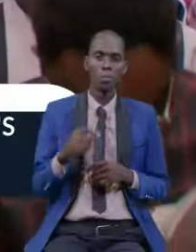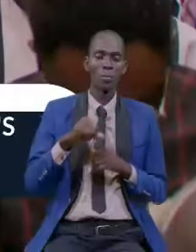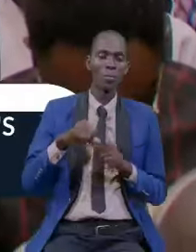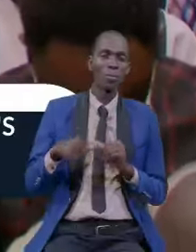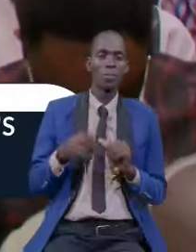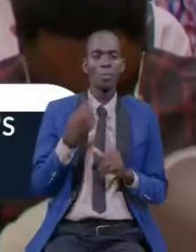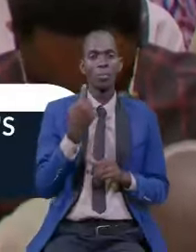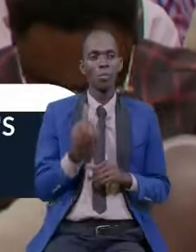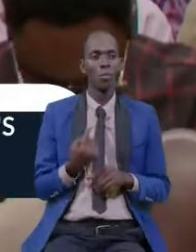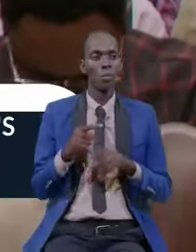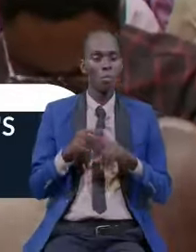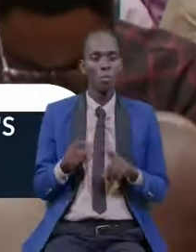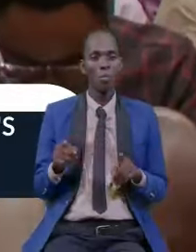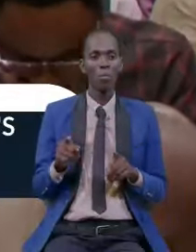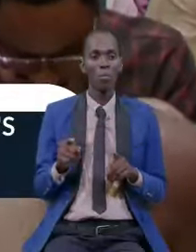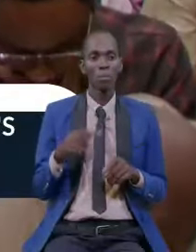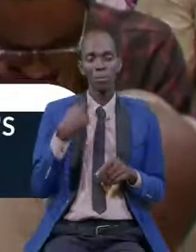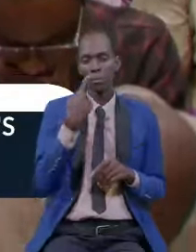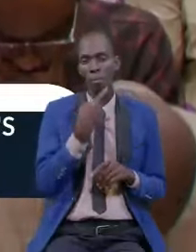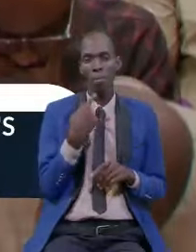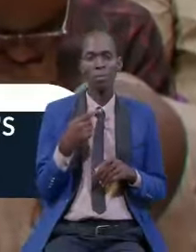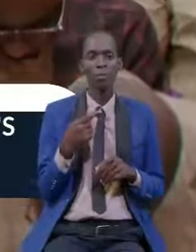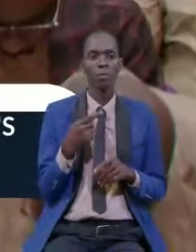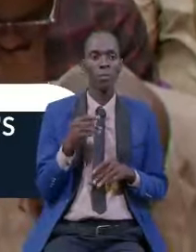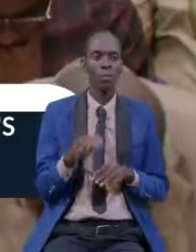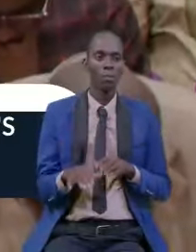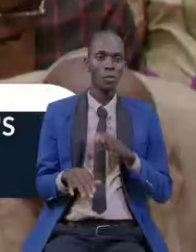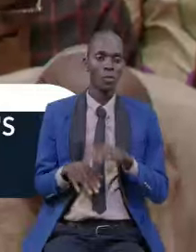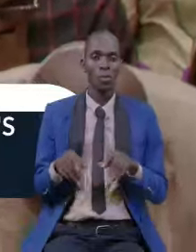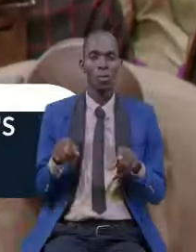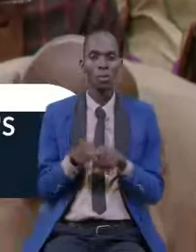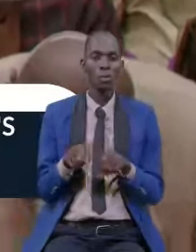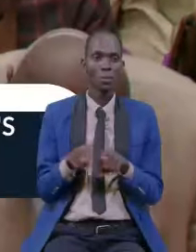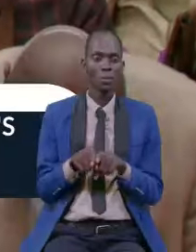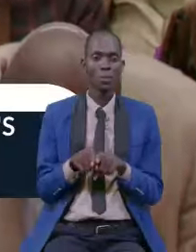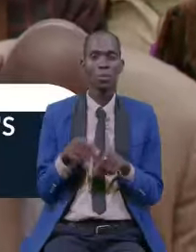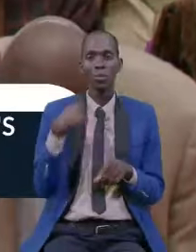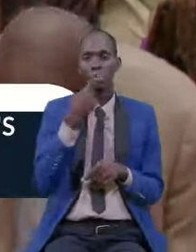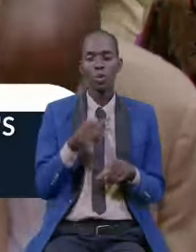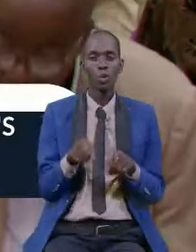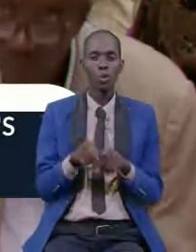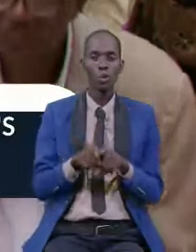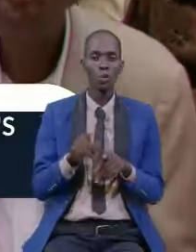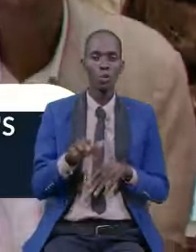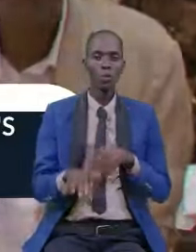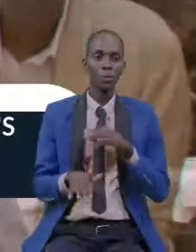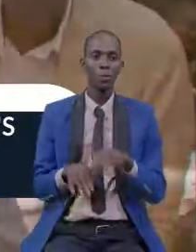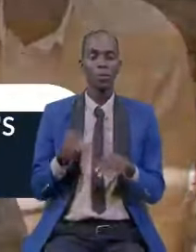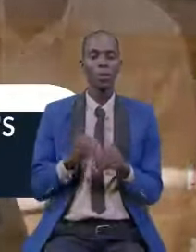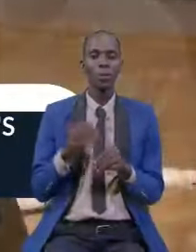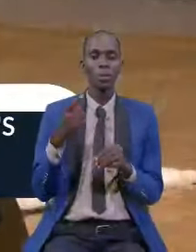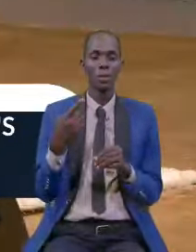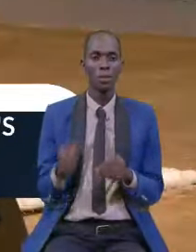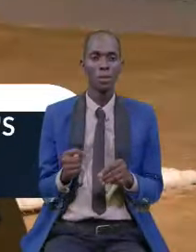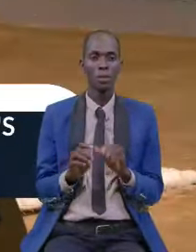only, but who walk also, who also walk in the